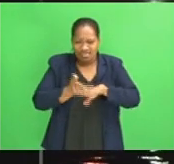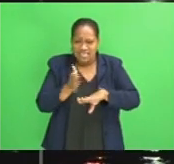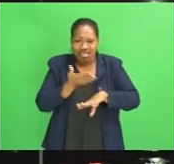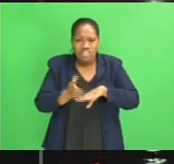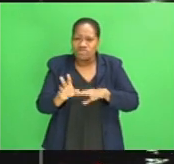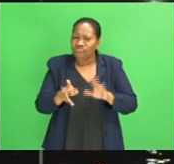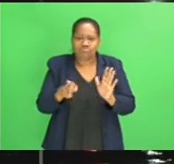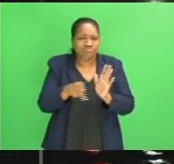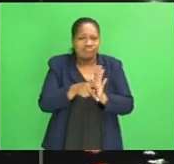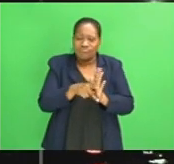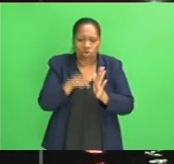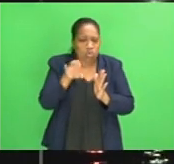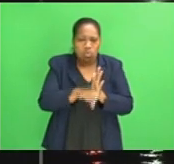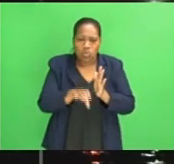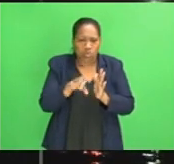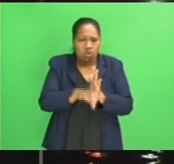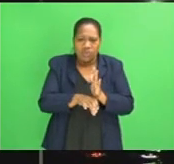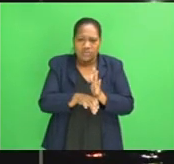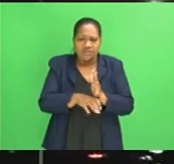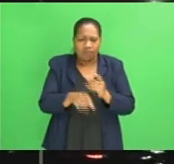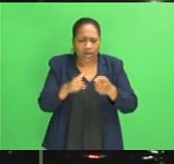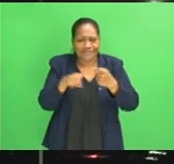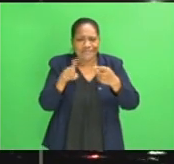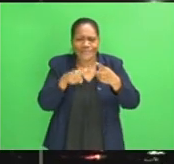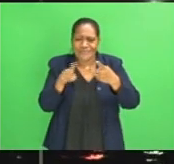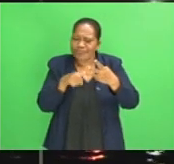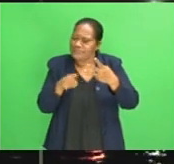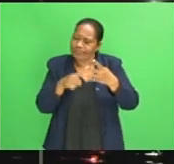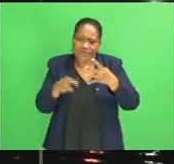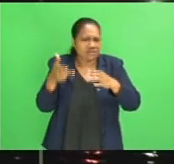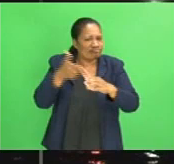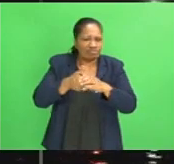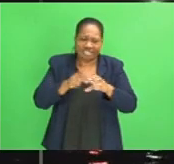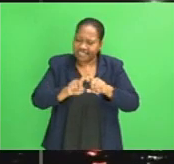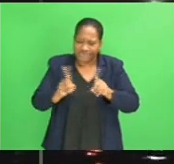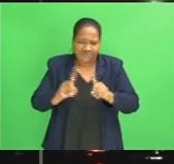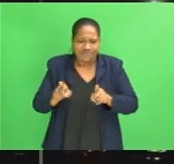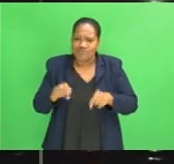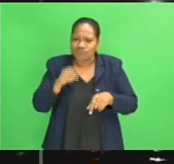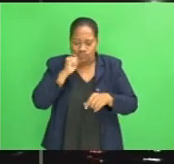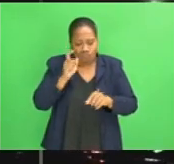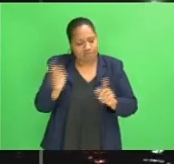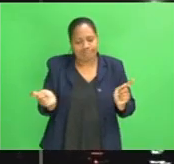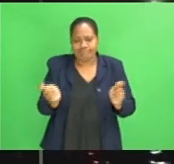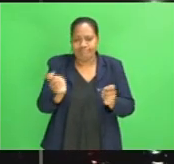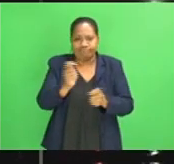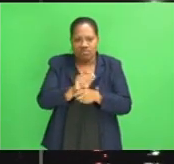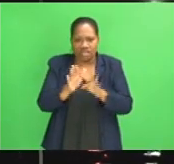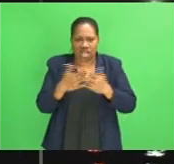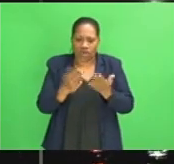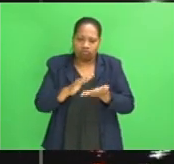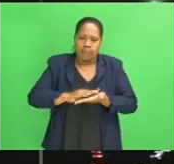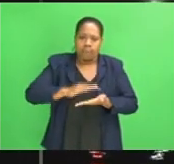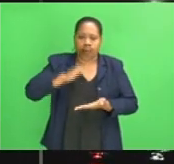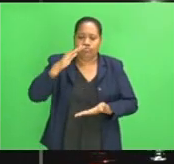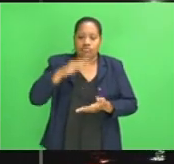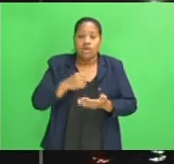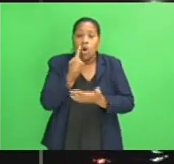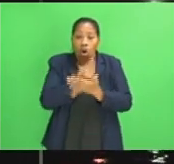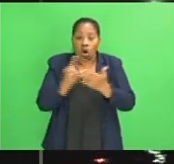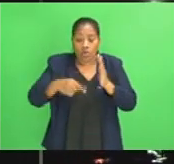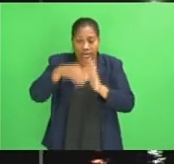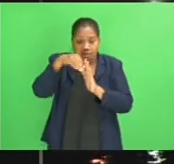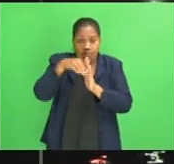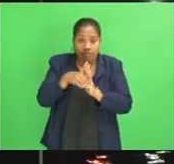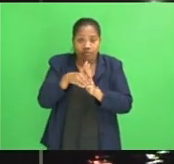prices of unleaded petrol, premix, diesel and liquid petroleum gas for July. Kelly Vadala reports the only decrease is the